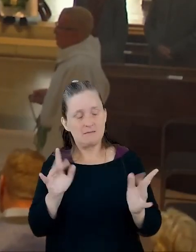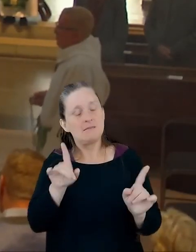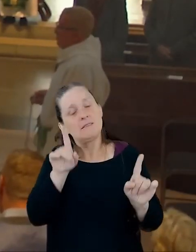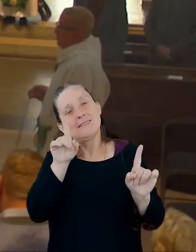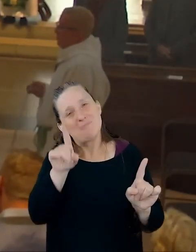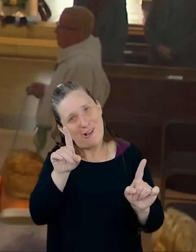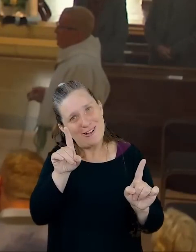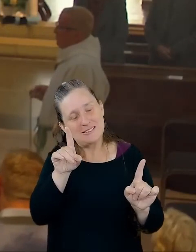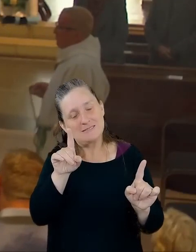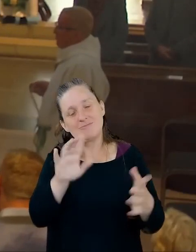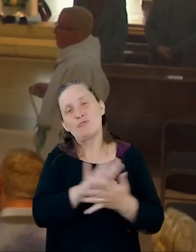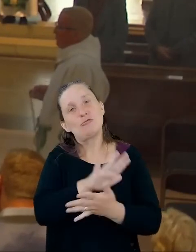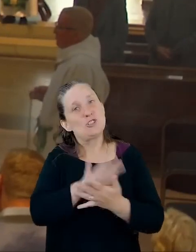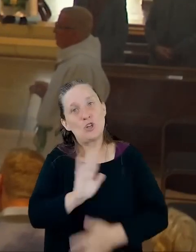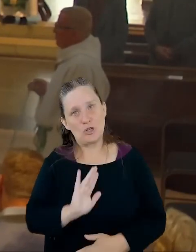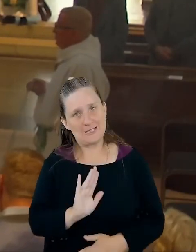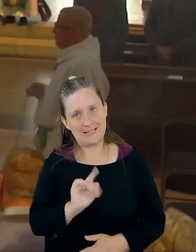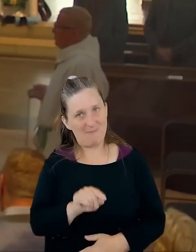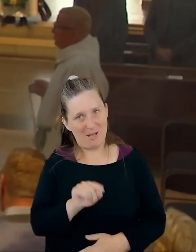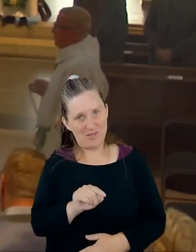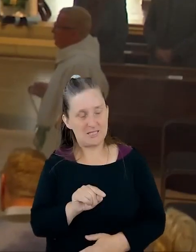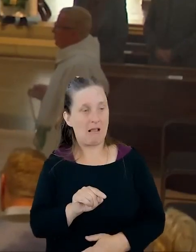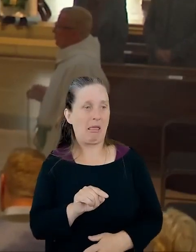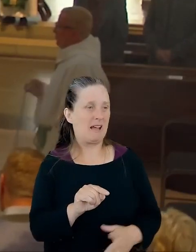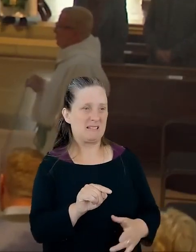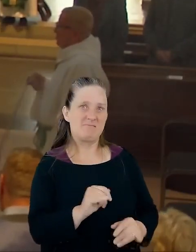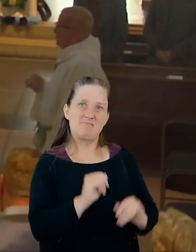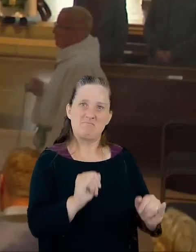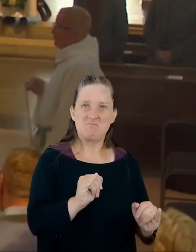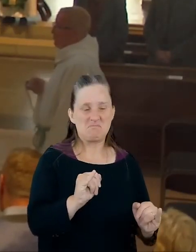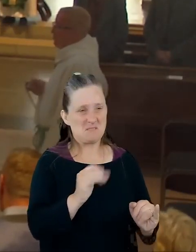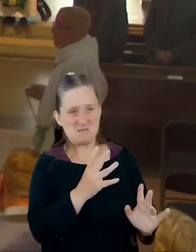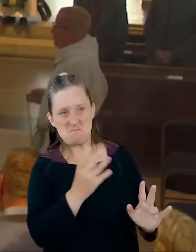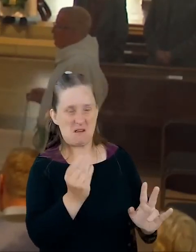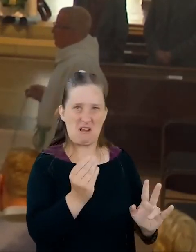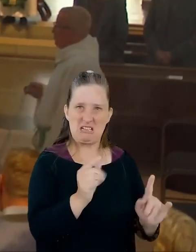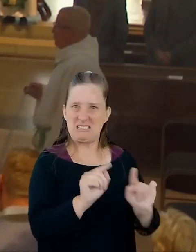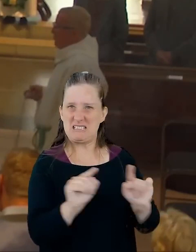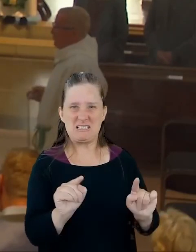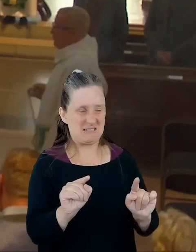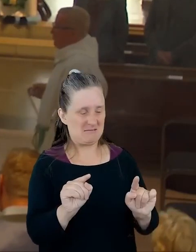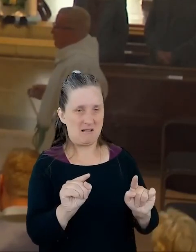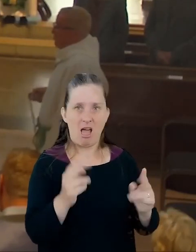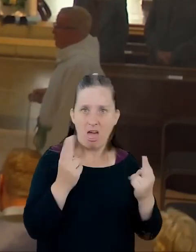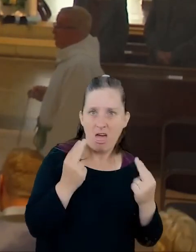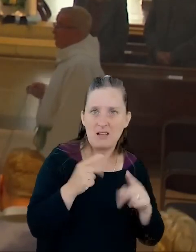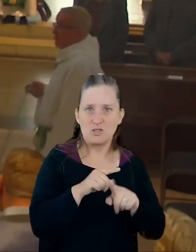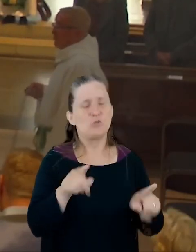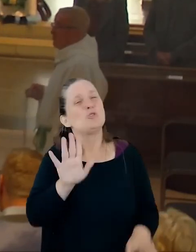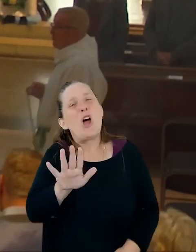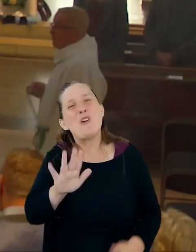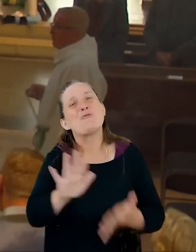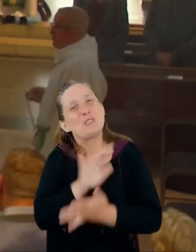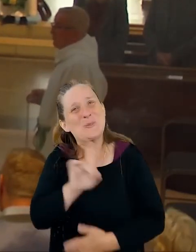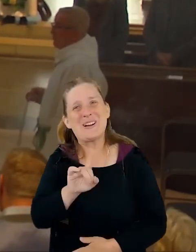not rejoice at this, that the spirits submit to you, but rejoice that your names are written in